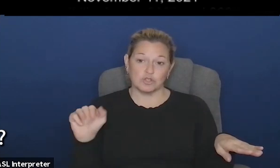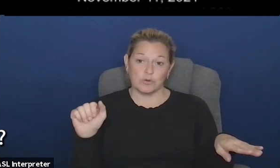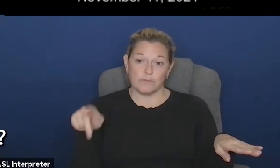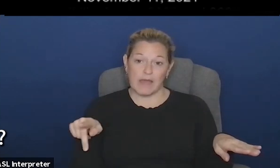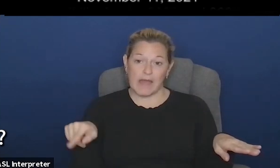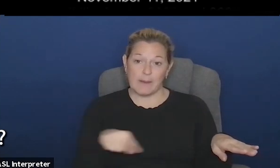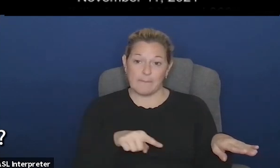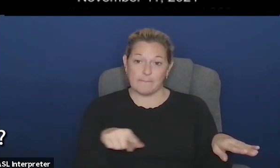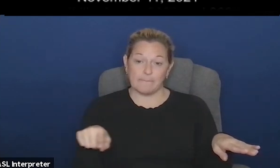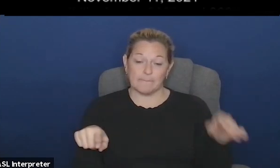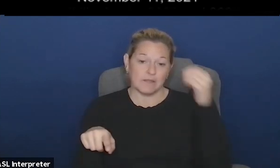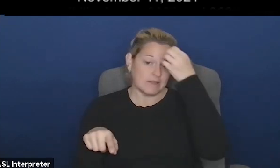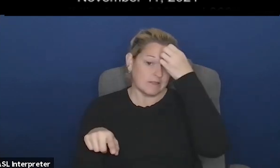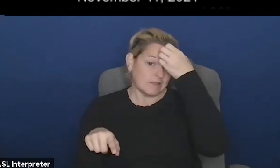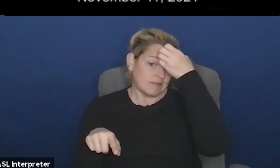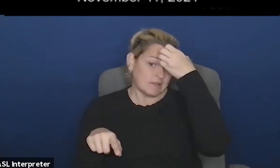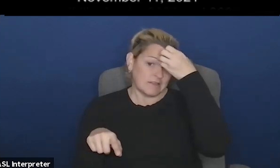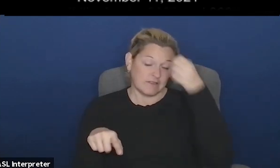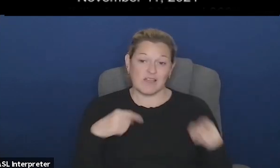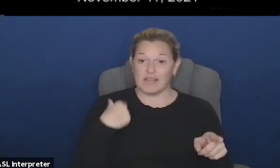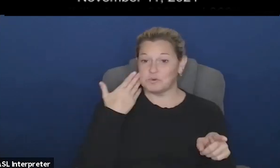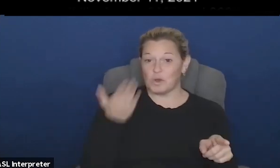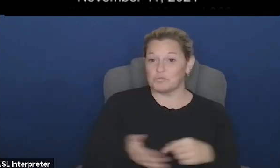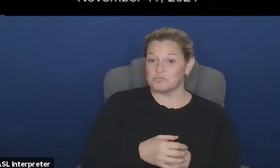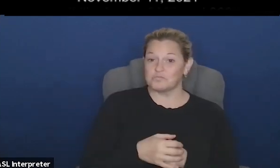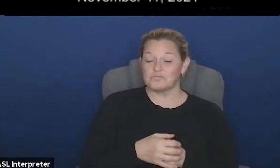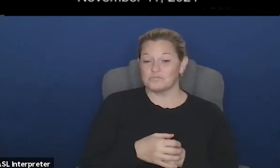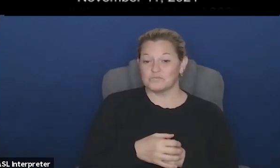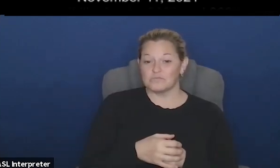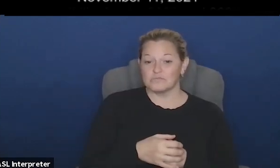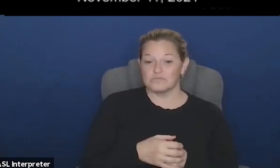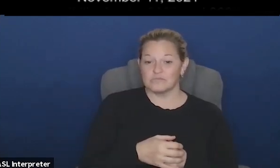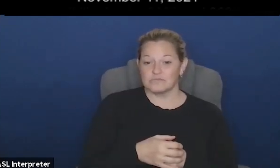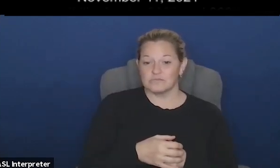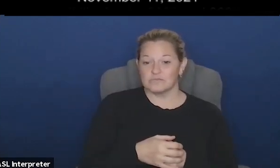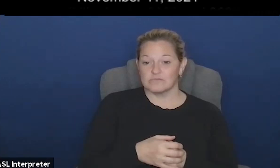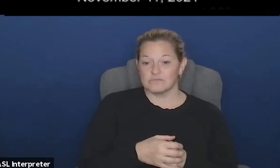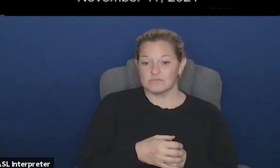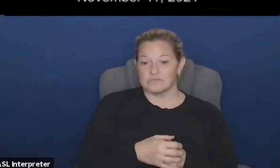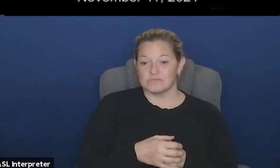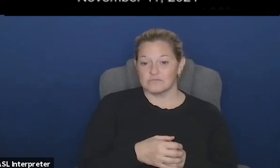Waiting for Sòley to say something. Okay, I don't know. We haven't. Yeah. Certainly,